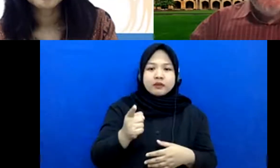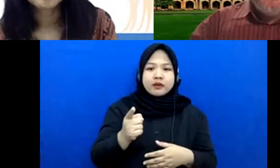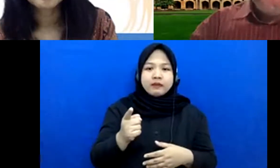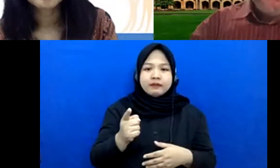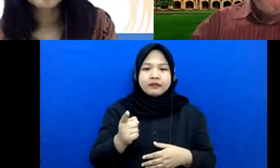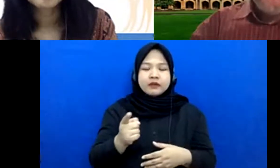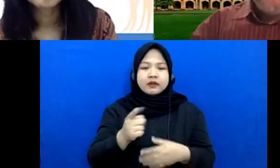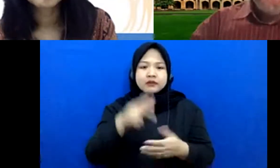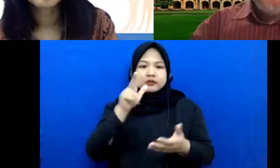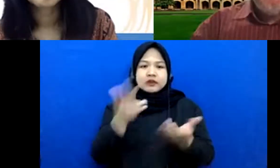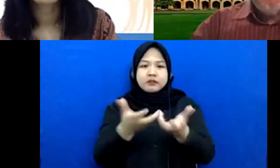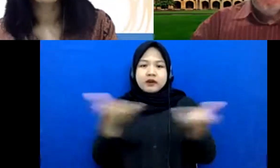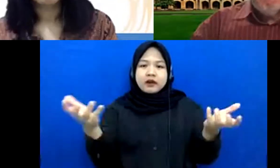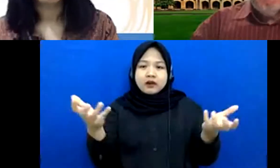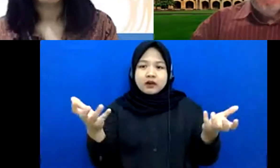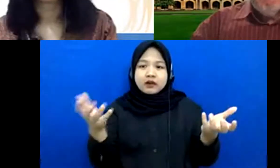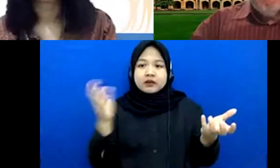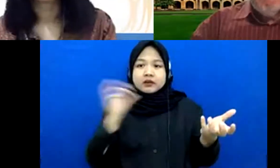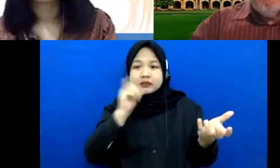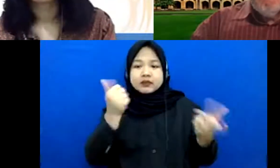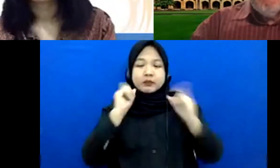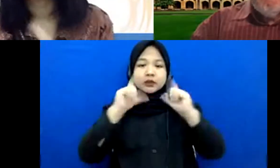Does anybody have an answer to that?